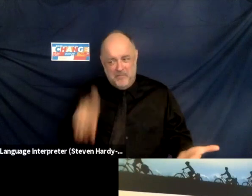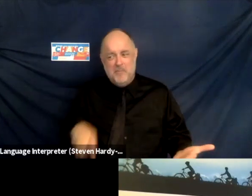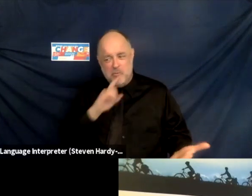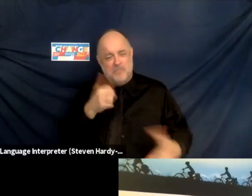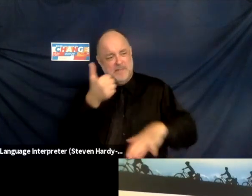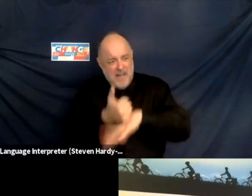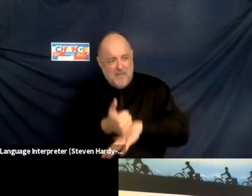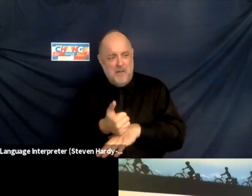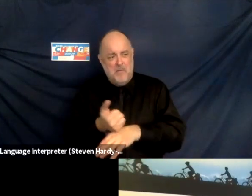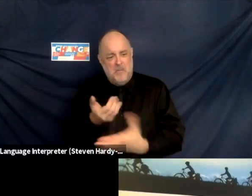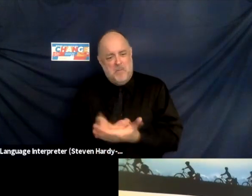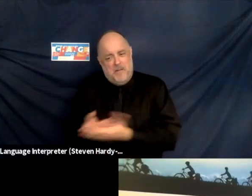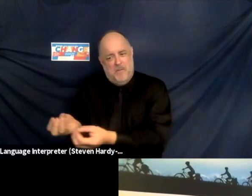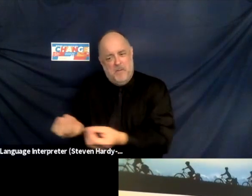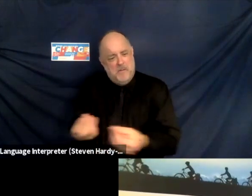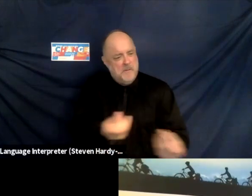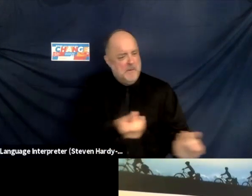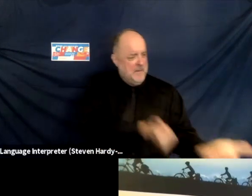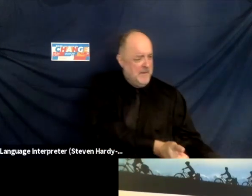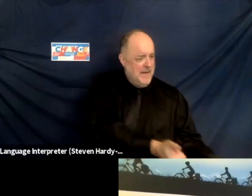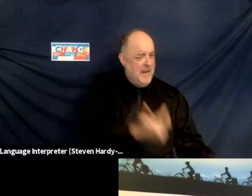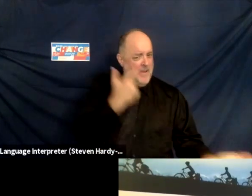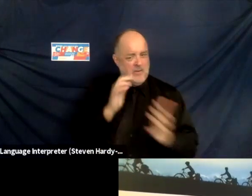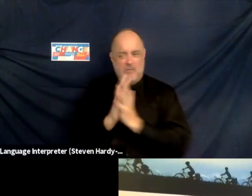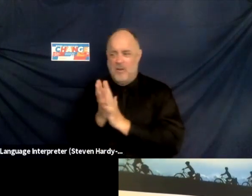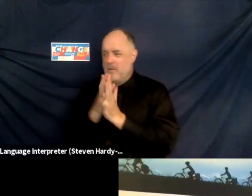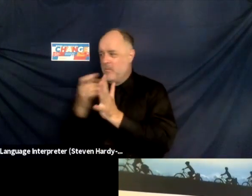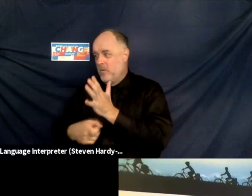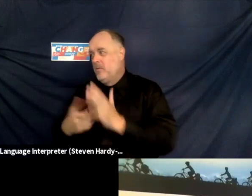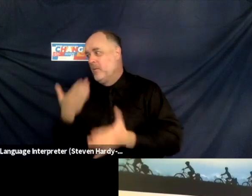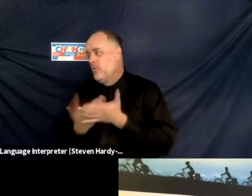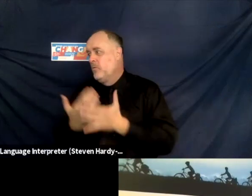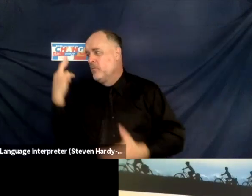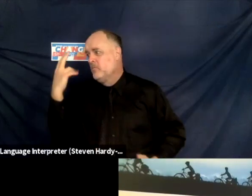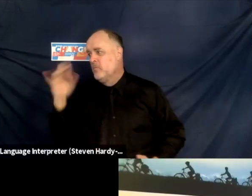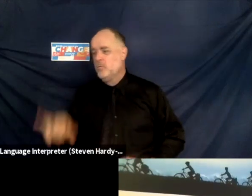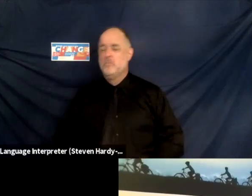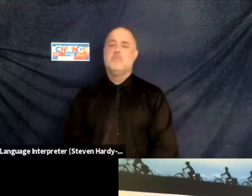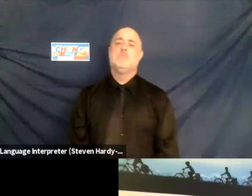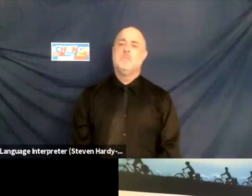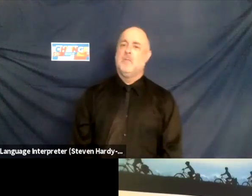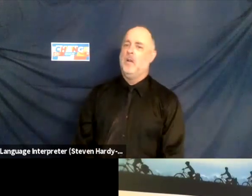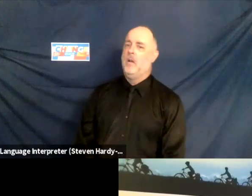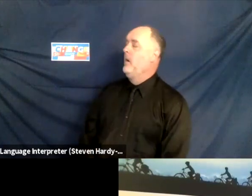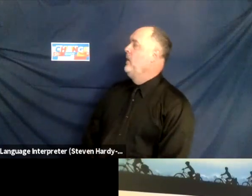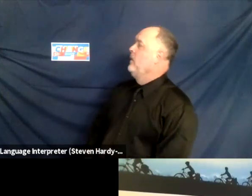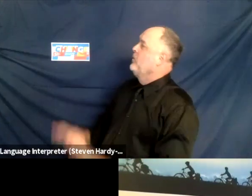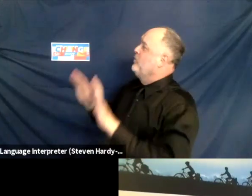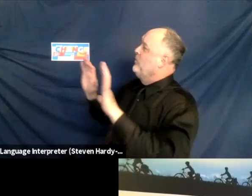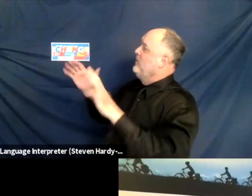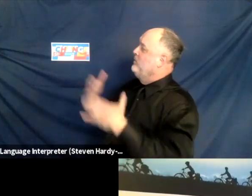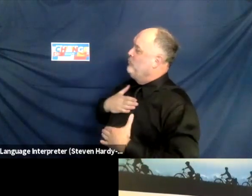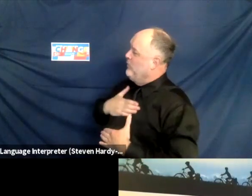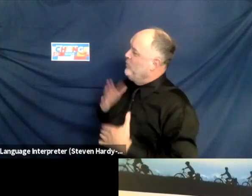that congestion pricing is a good one. Yeah. Well, that's really appreciate your